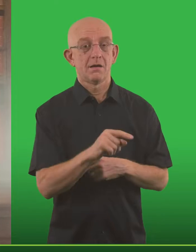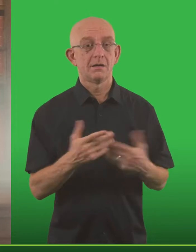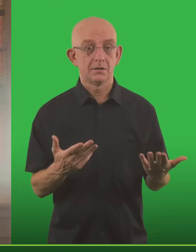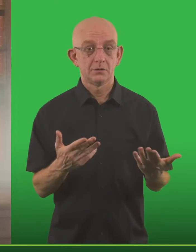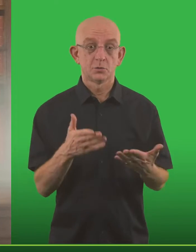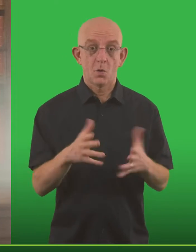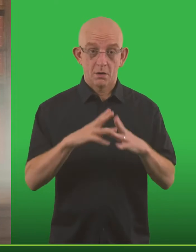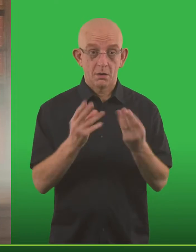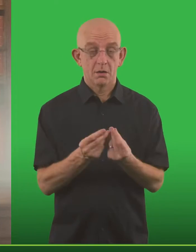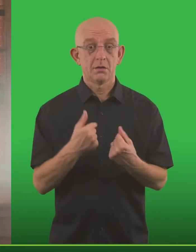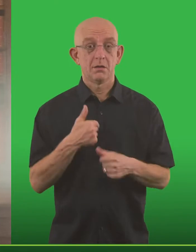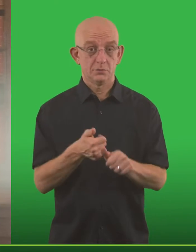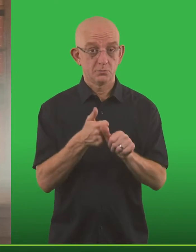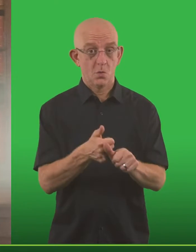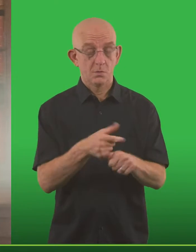people.